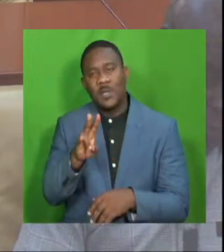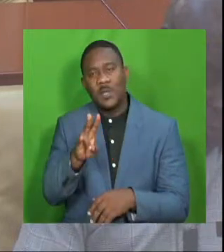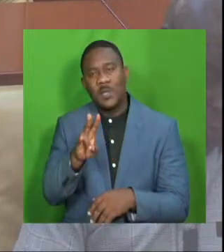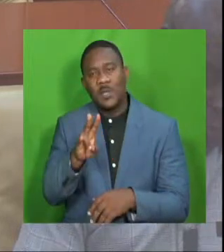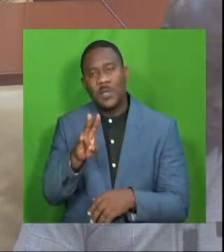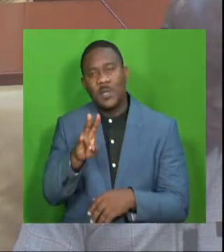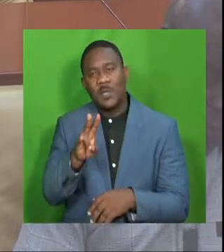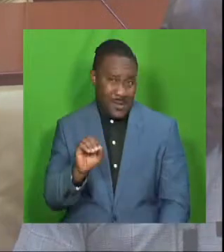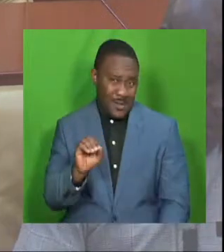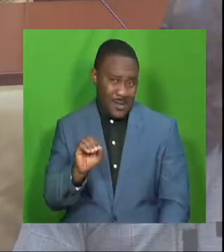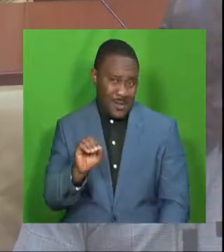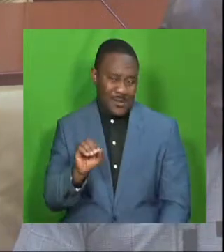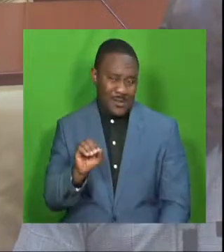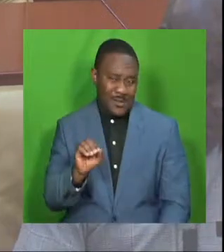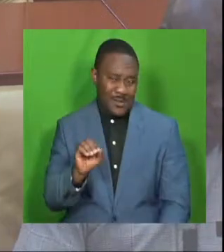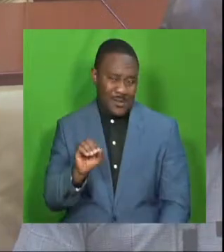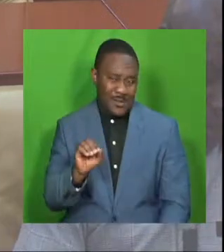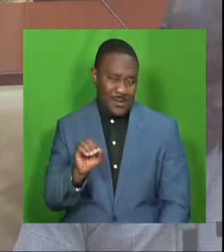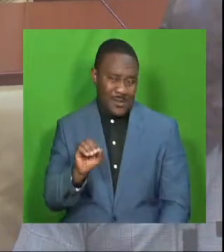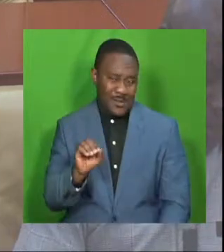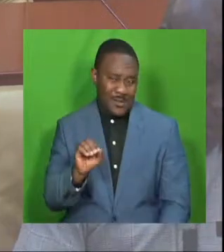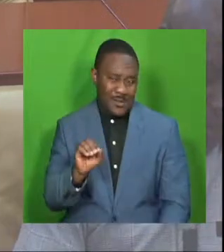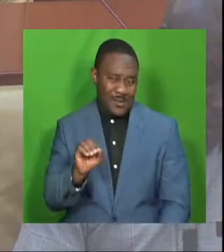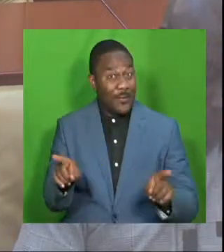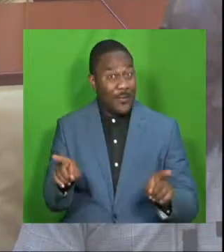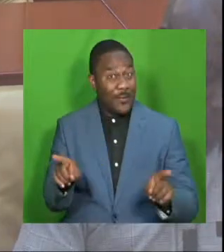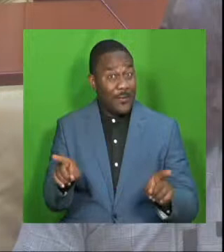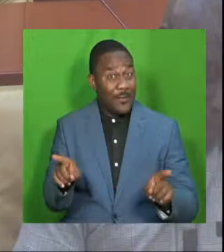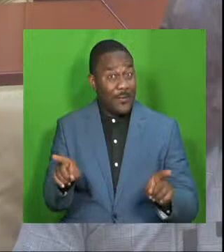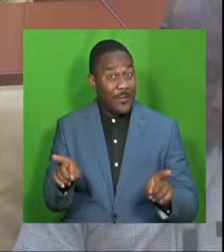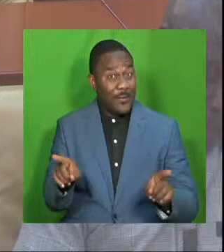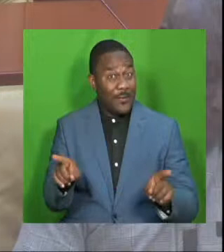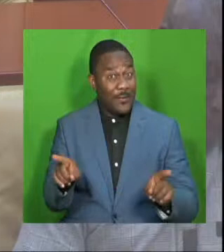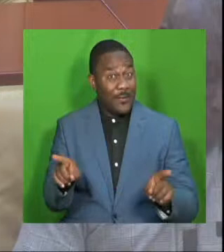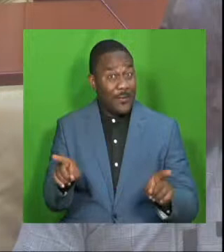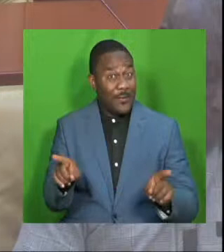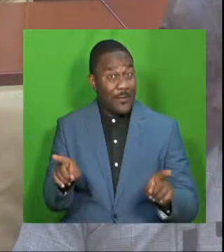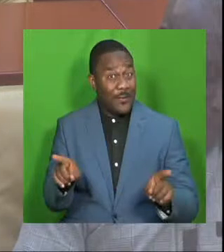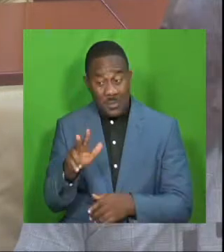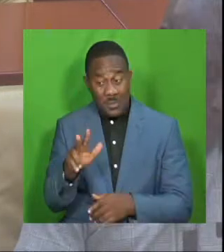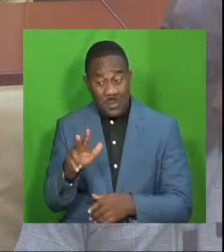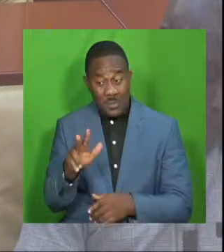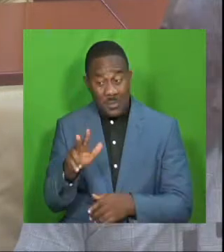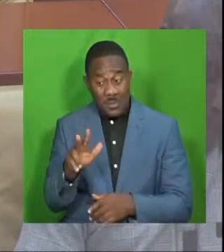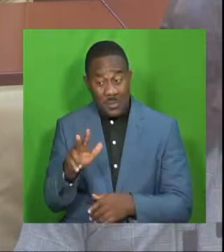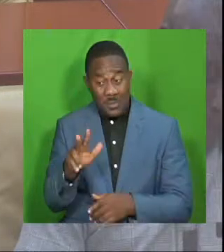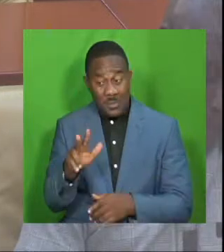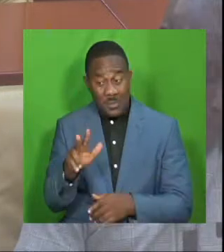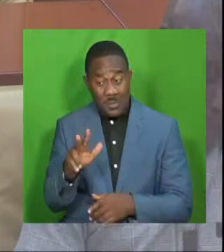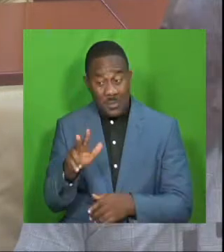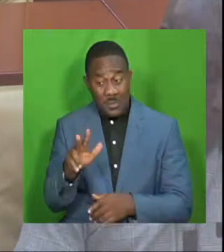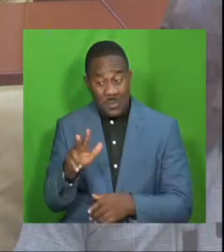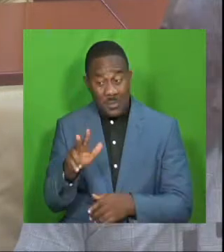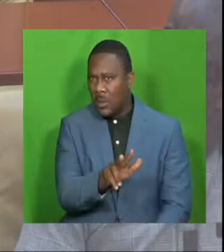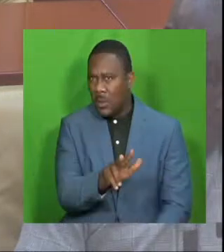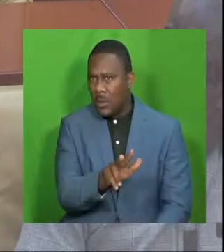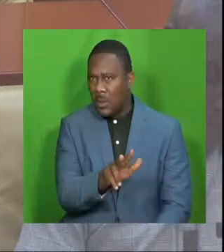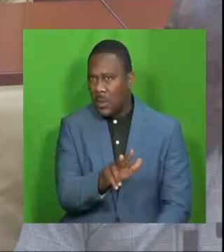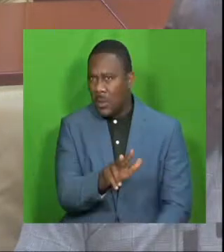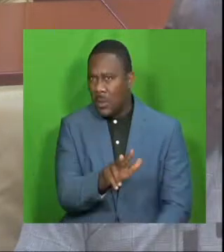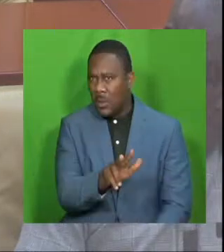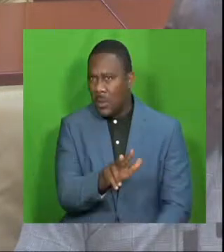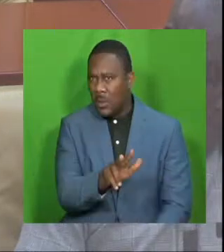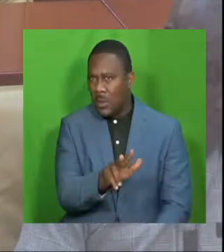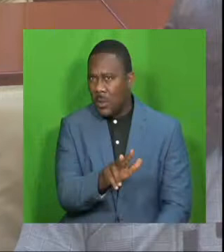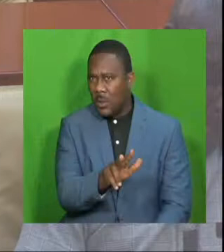7,330,000. So that's the challenge, whether it's 330 or 333. So if the table